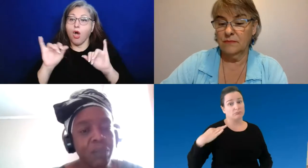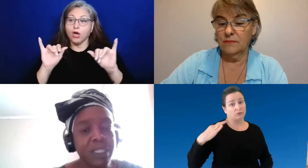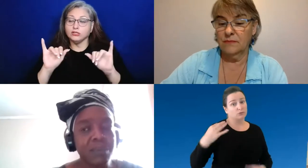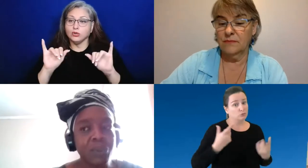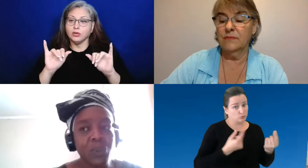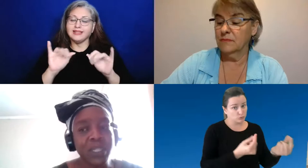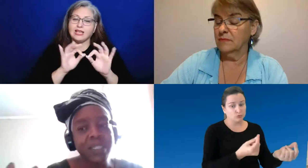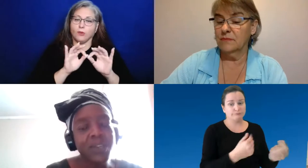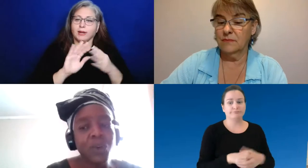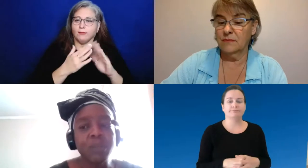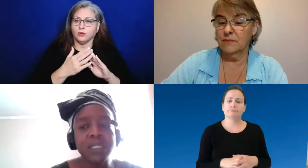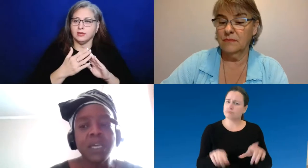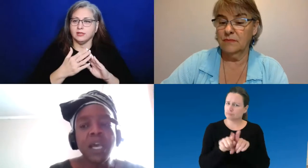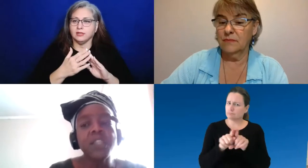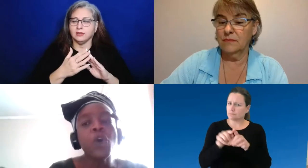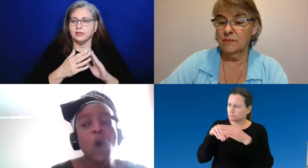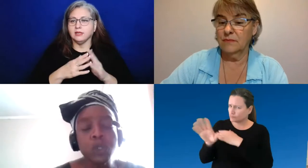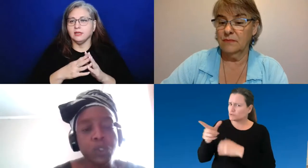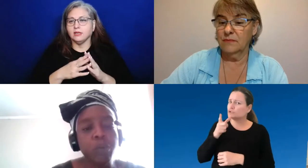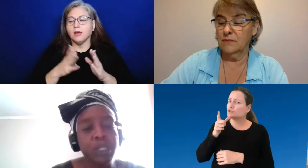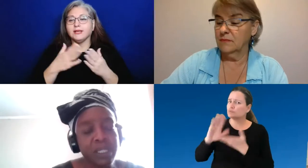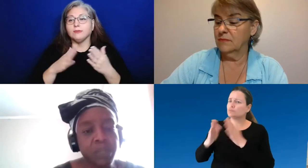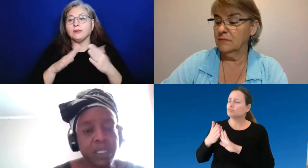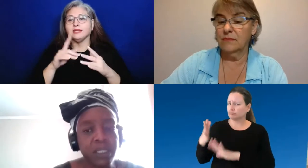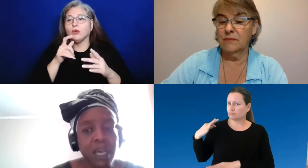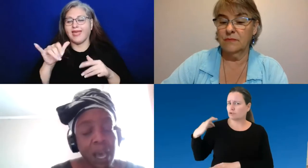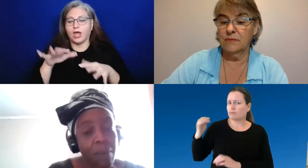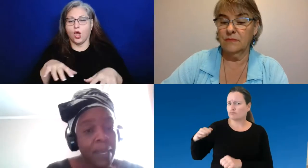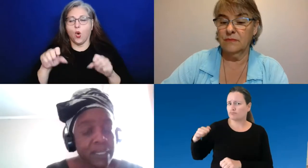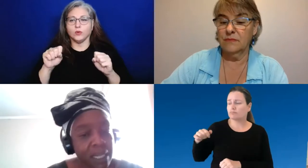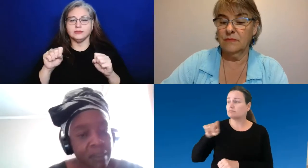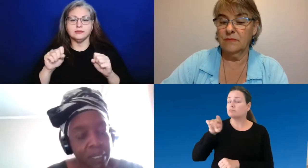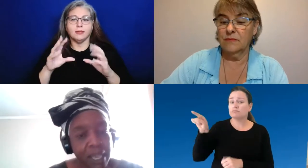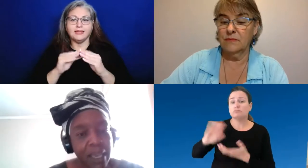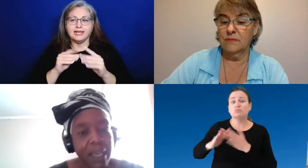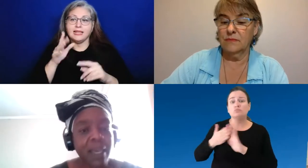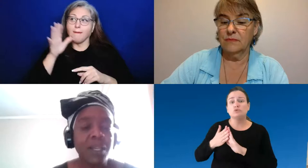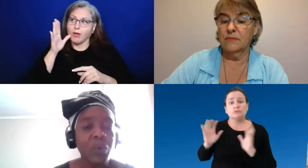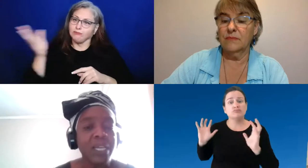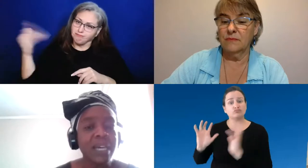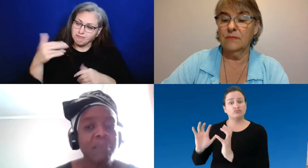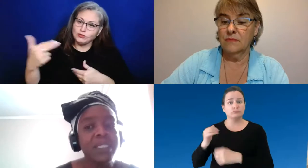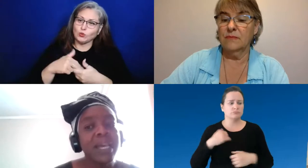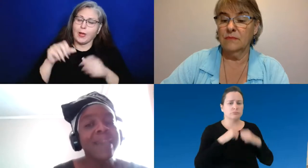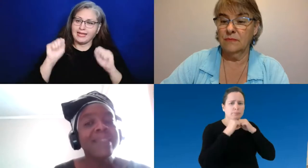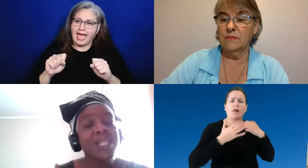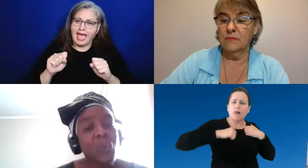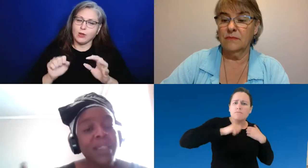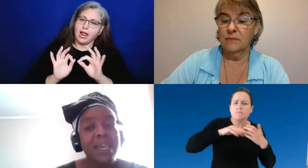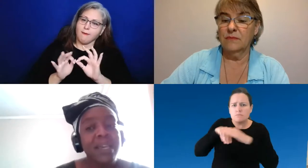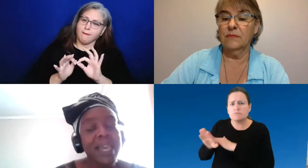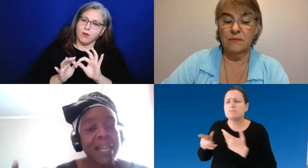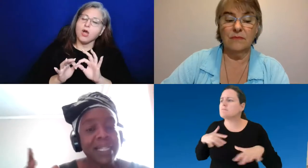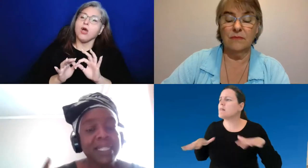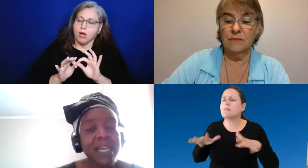hearing community, because when the hearing community, they host community meetings, our parents can be there, and then we interpret, and then that's